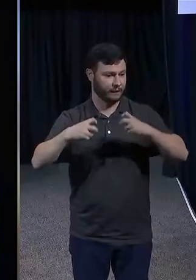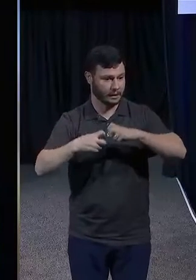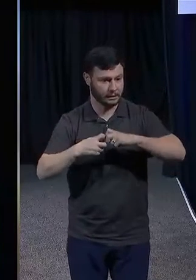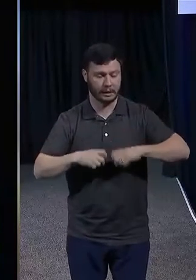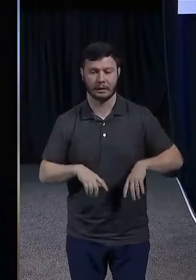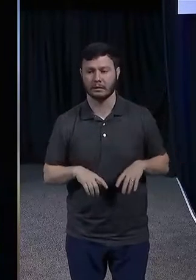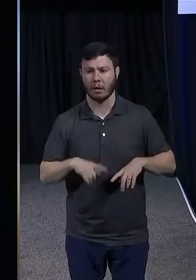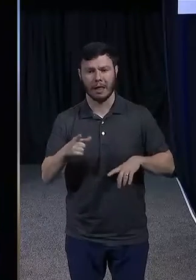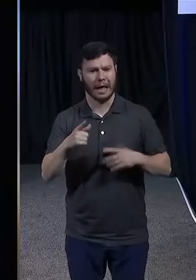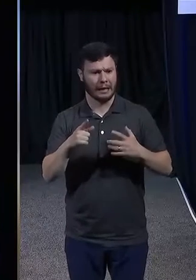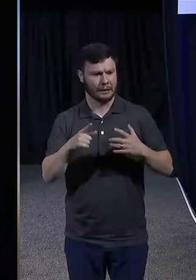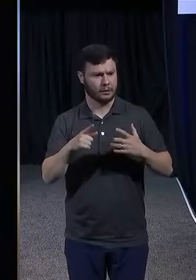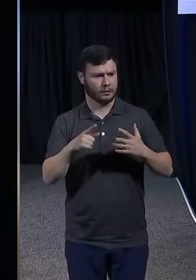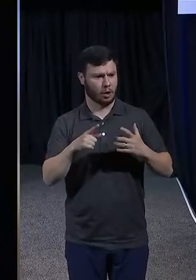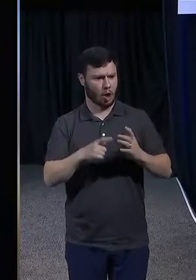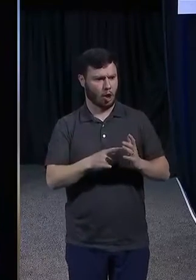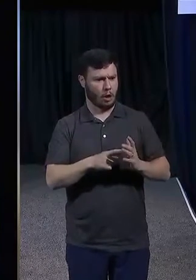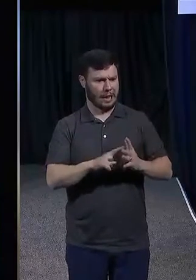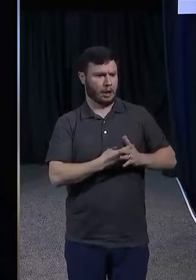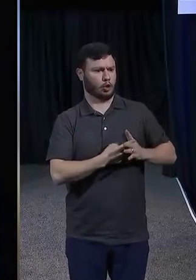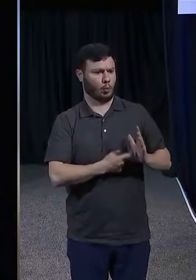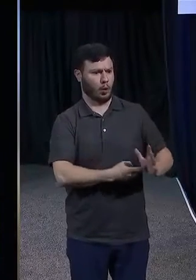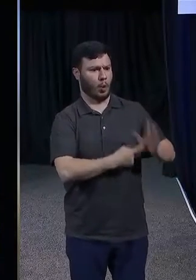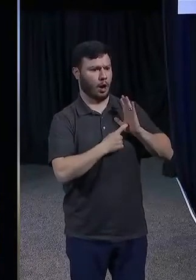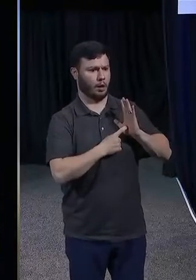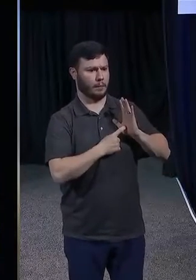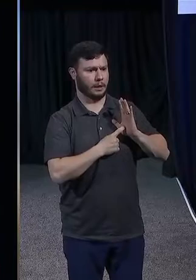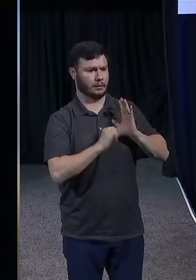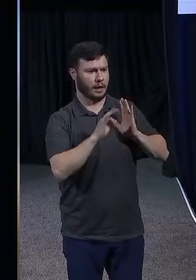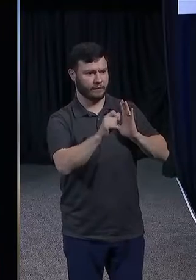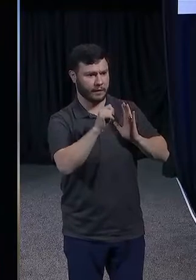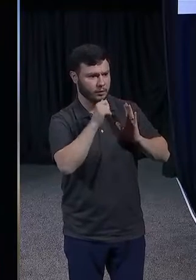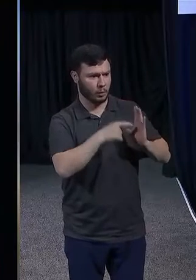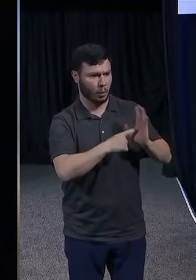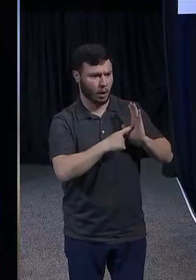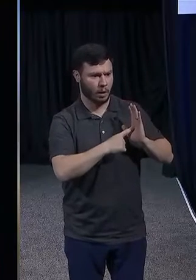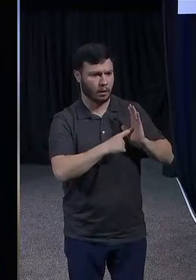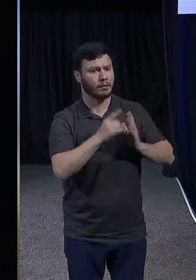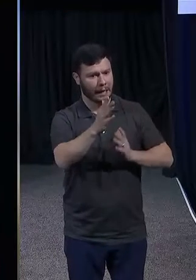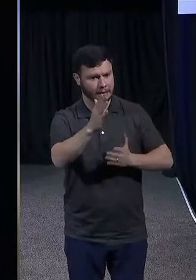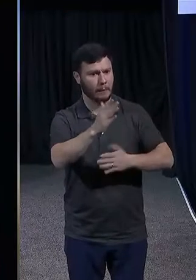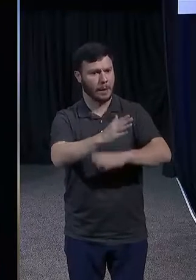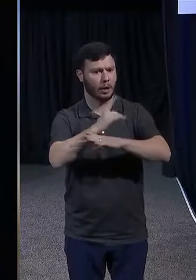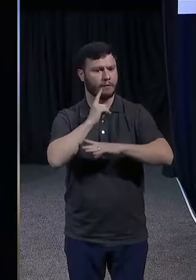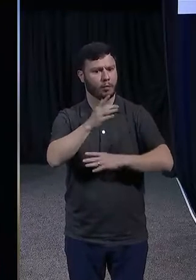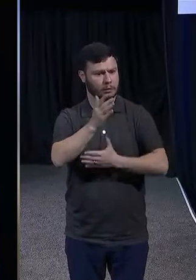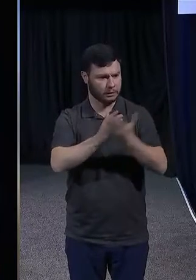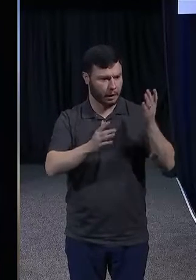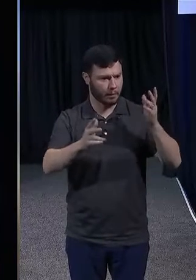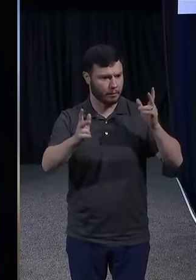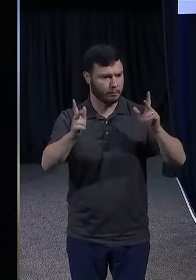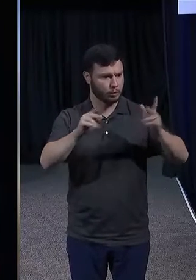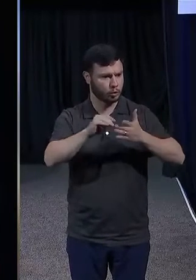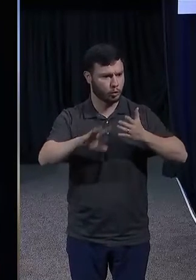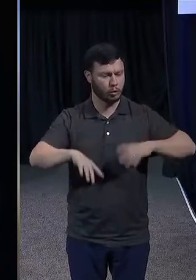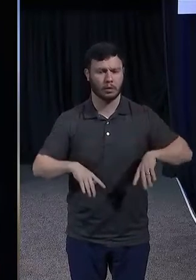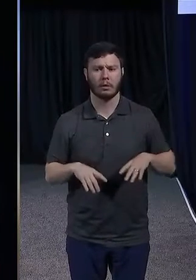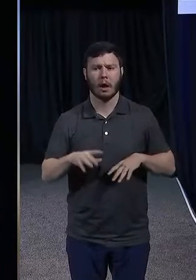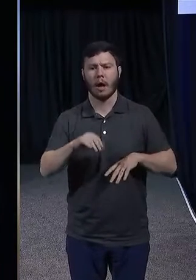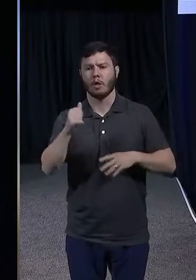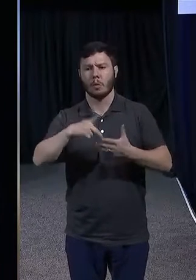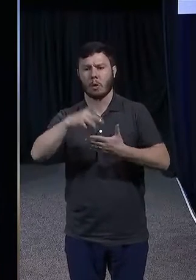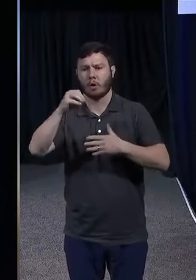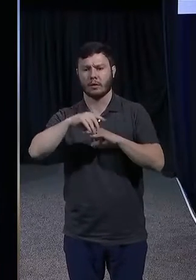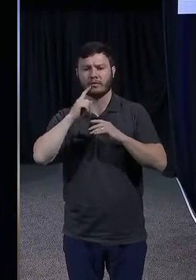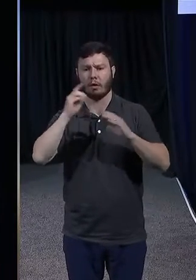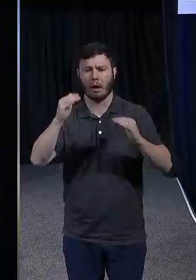admission requirement, it creates barriers. Early decision programs. A lot of highly selective institutions